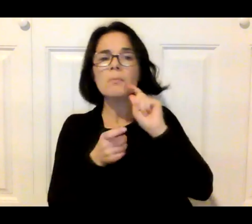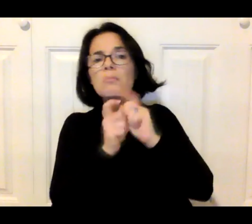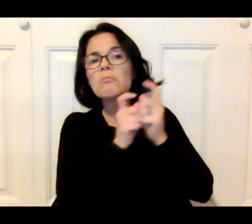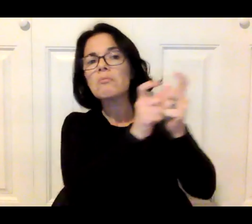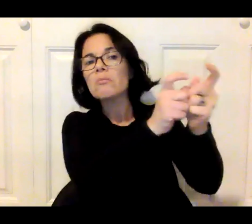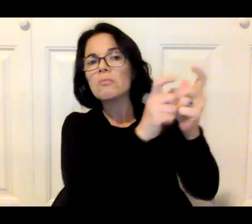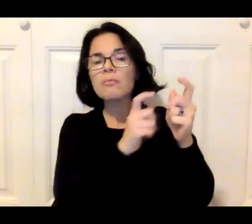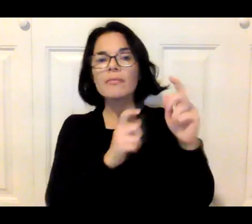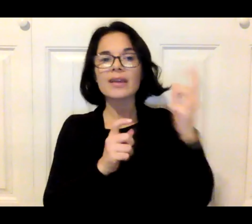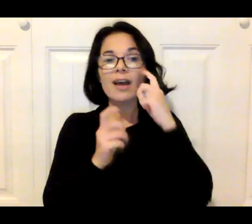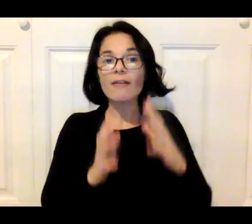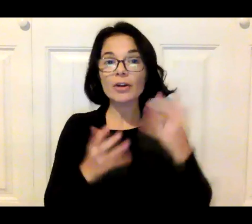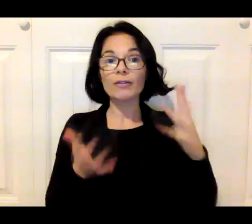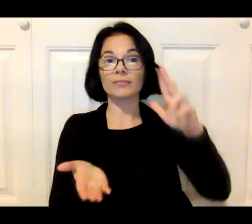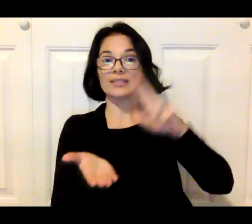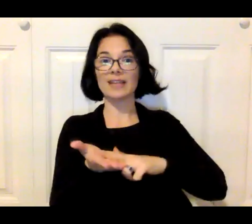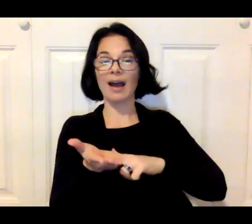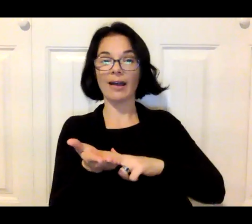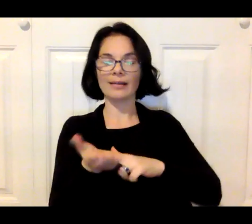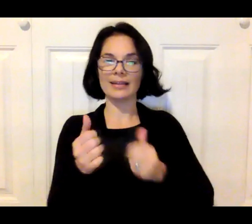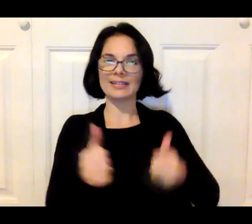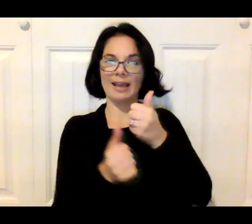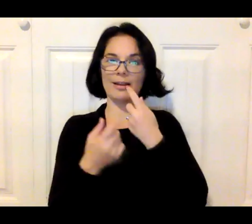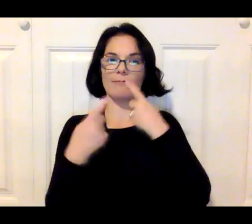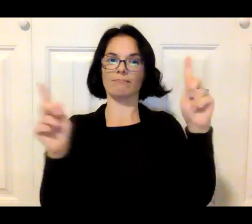The governor has signed an executive order